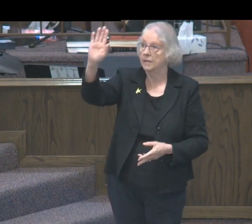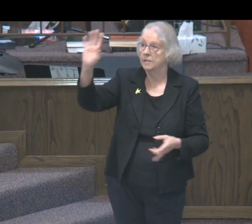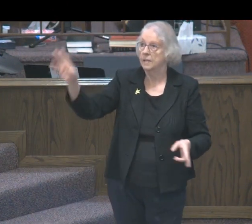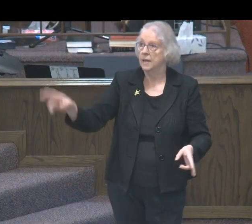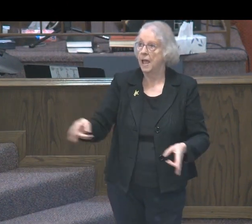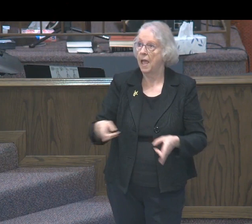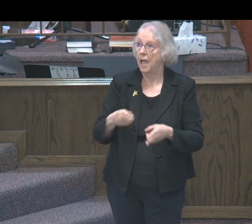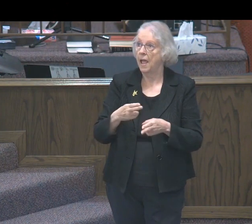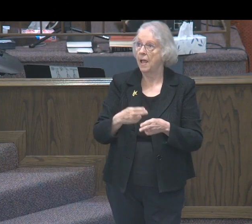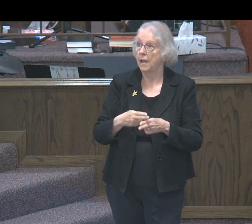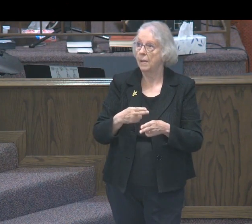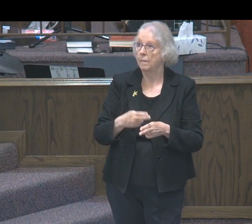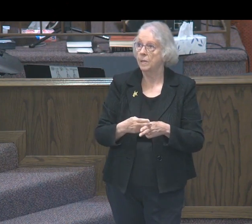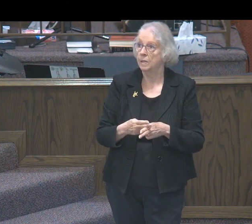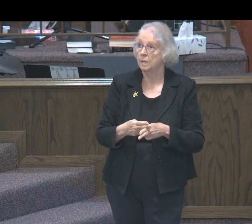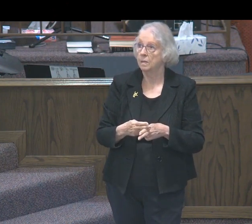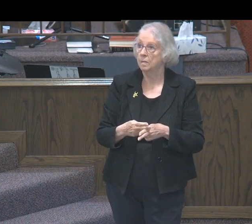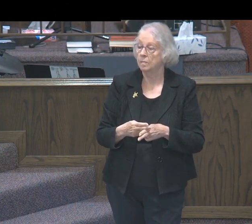Jesus.